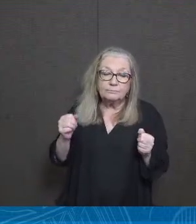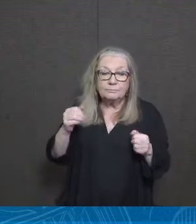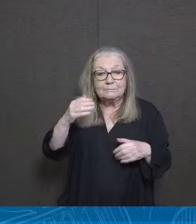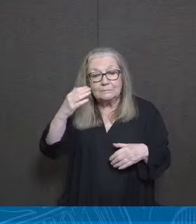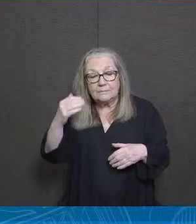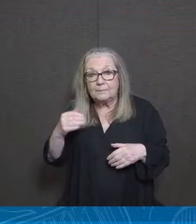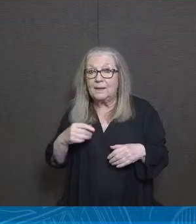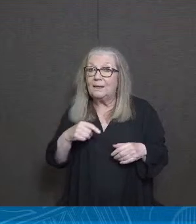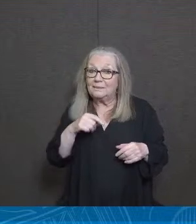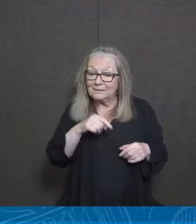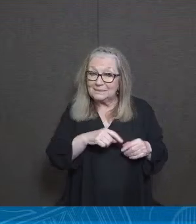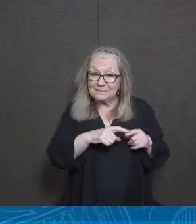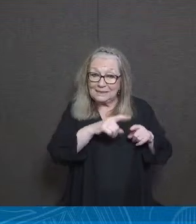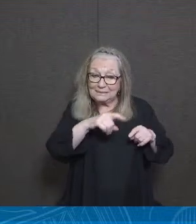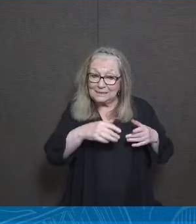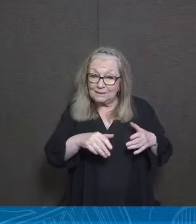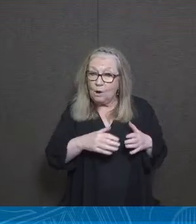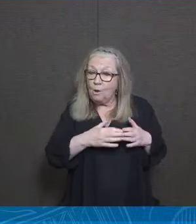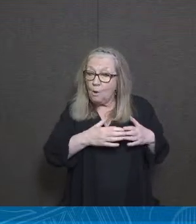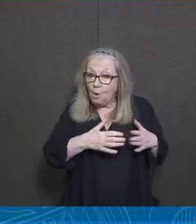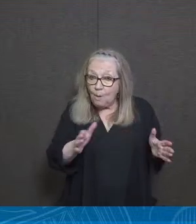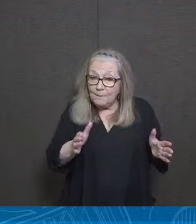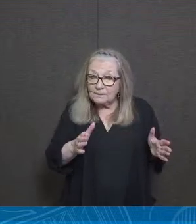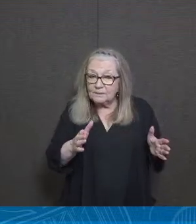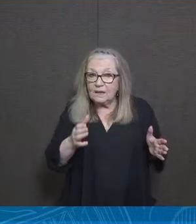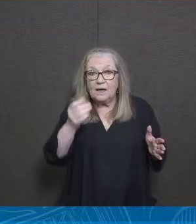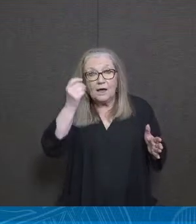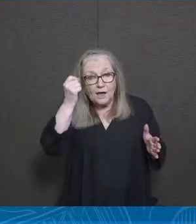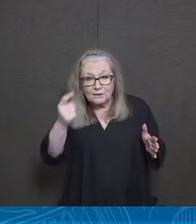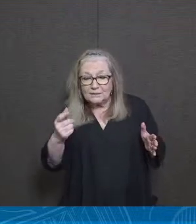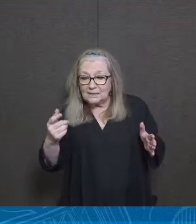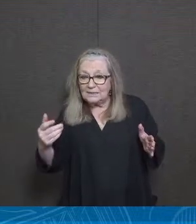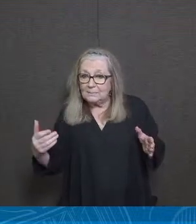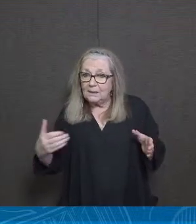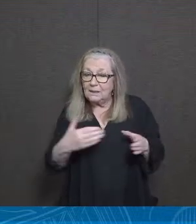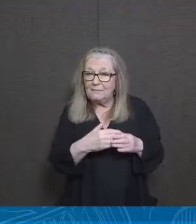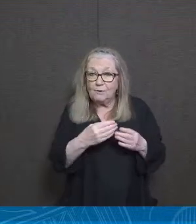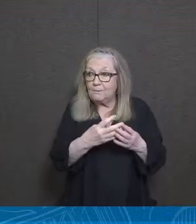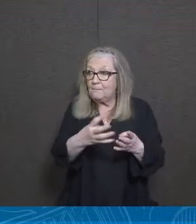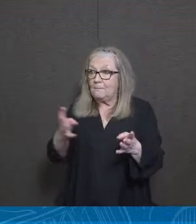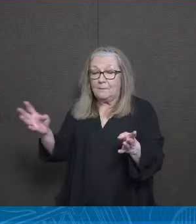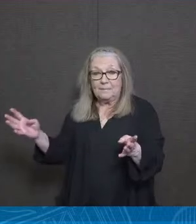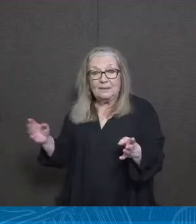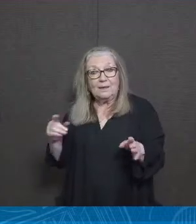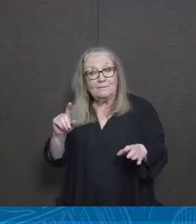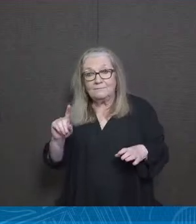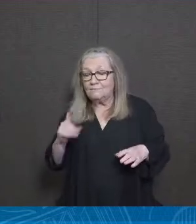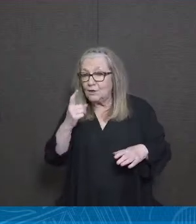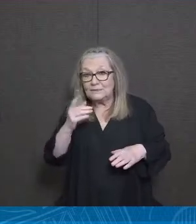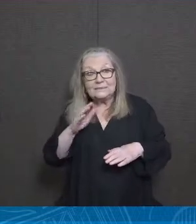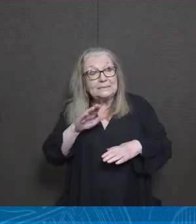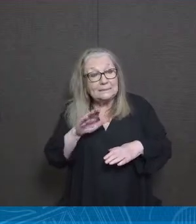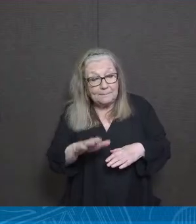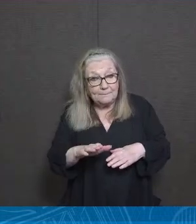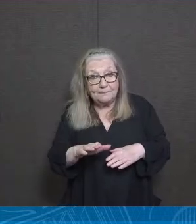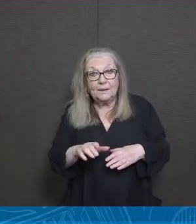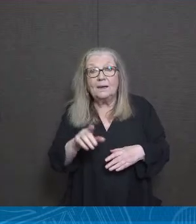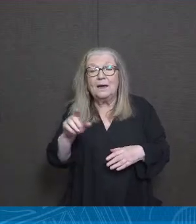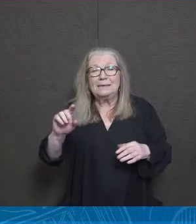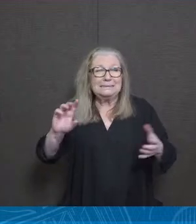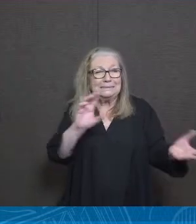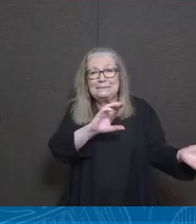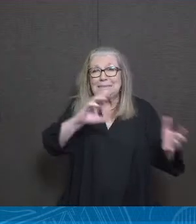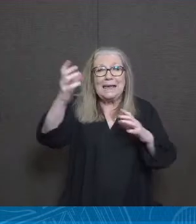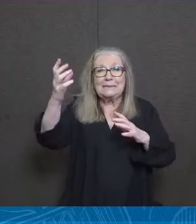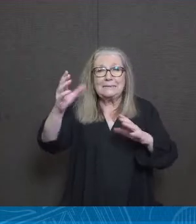data open and the knowledge open and understandable for the public is the first step for prevention of disasters that everyone